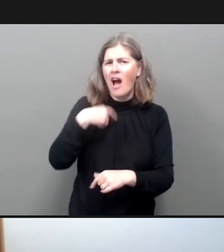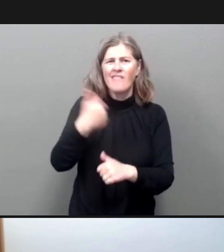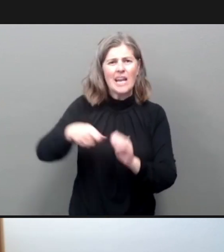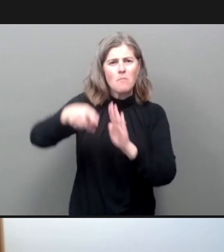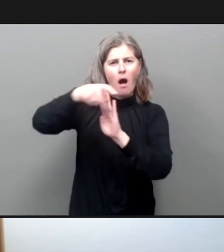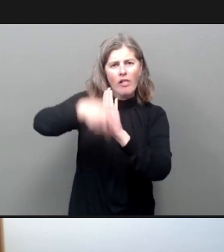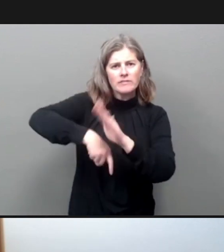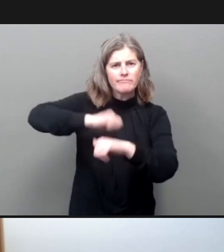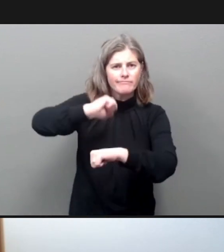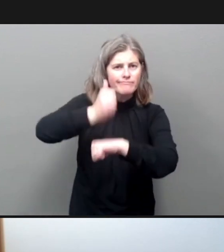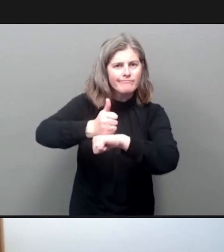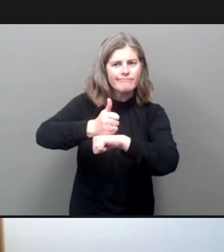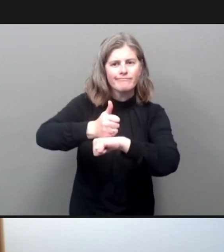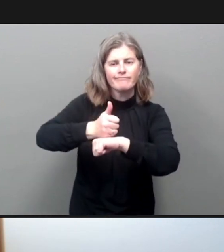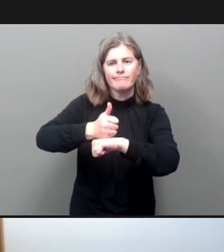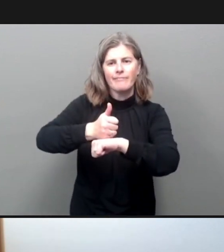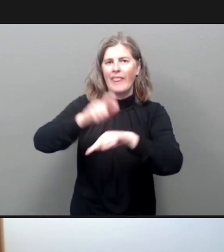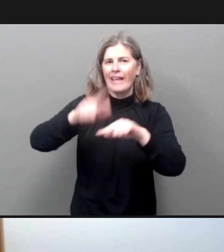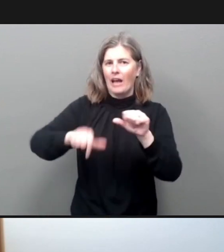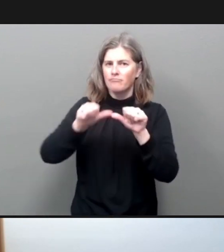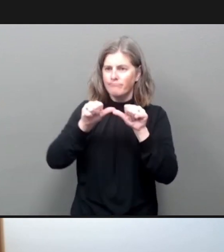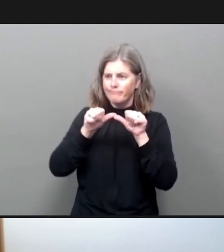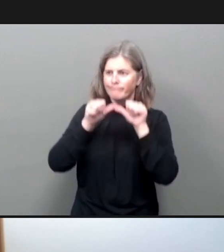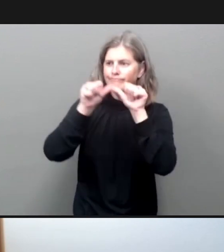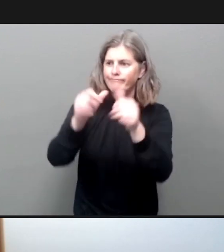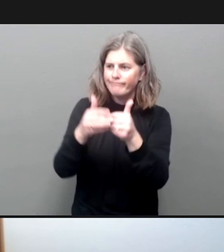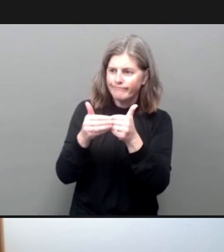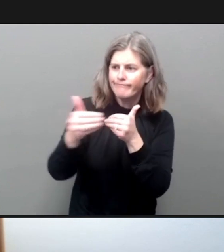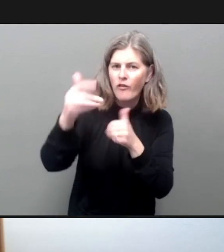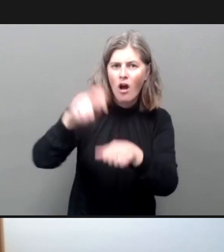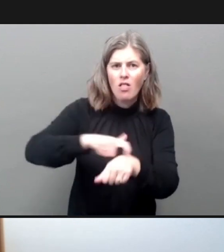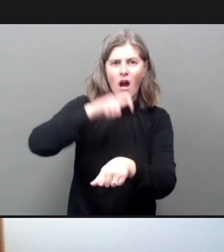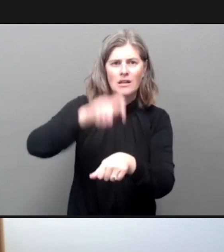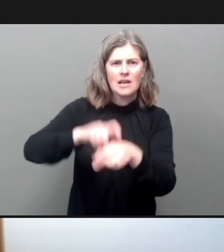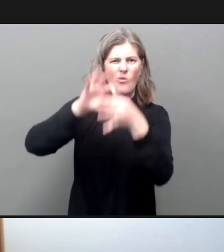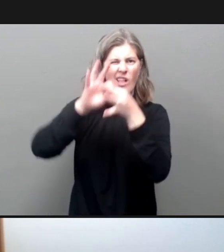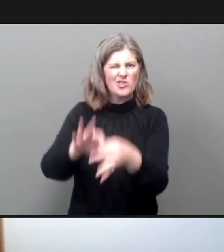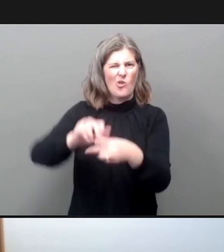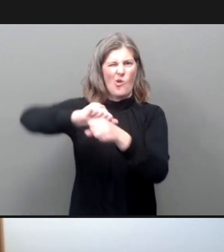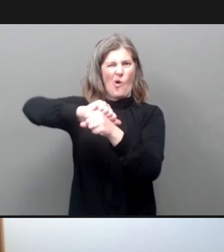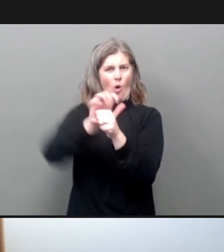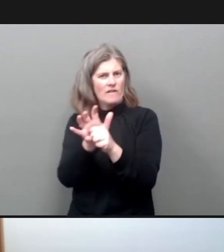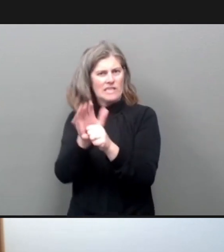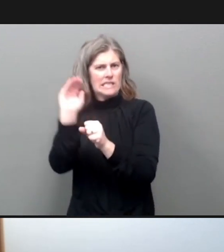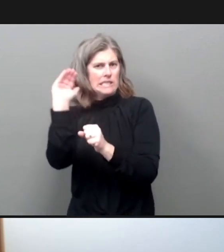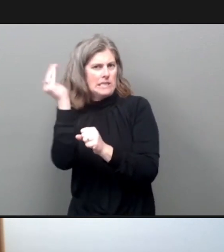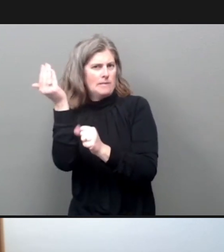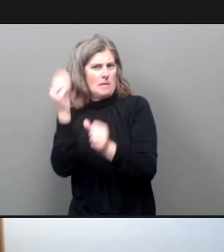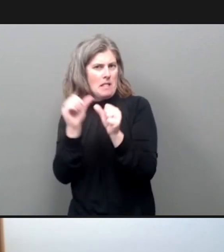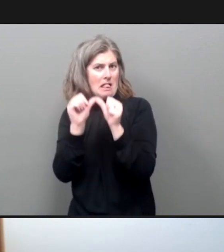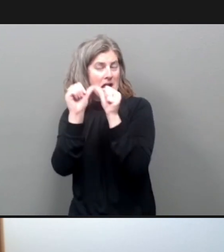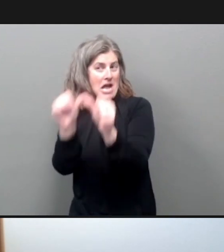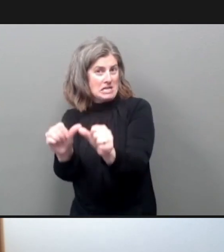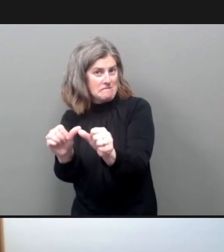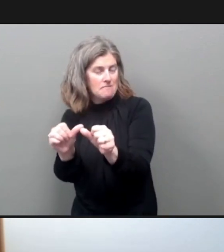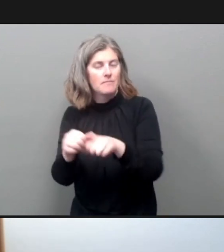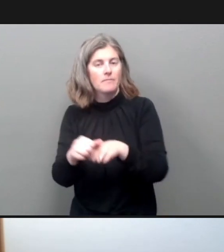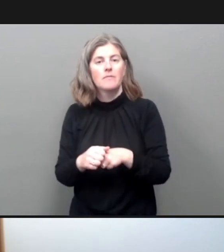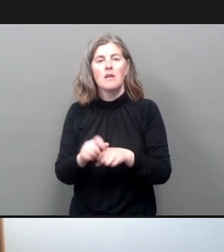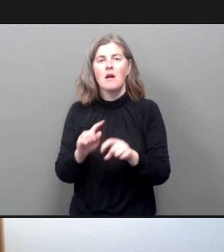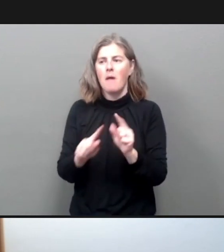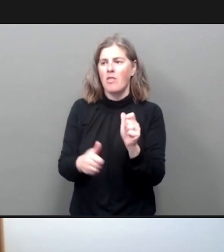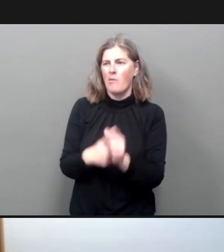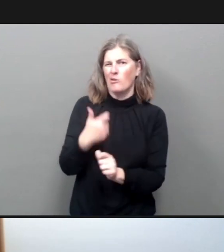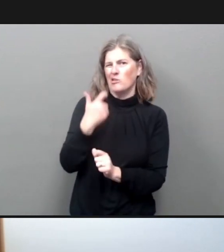policies that can't sort of last for quite a while, given that COVID seems as though it might last for a while. But in the most